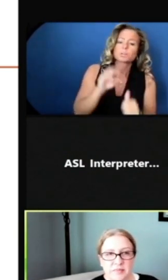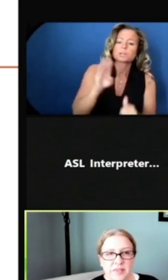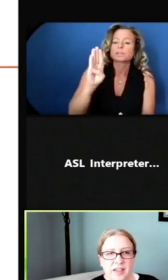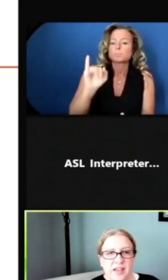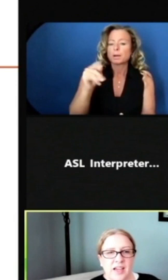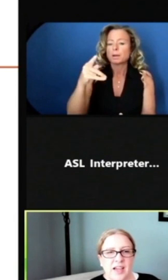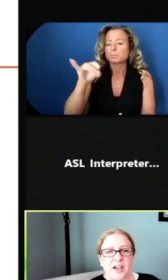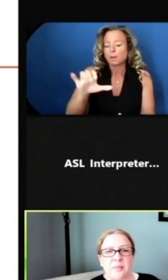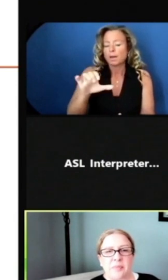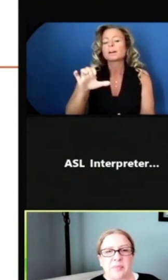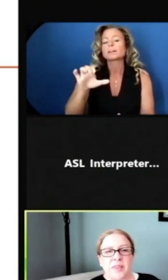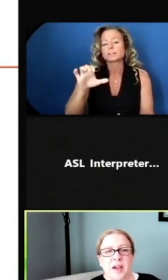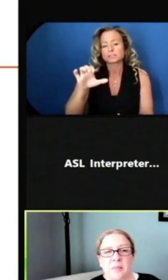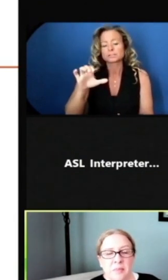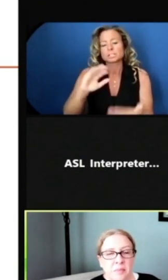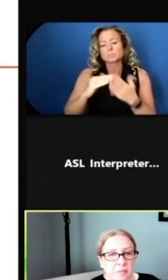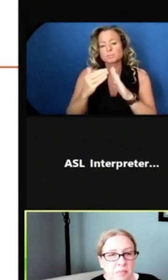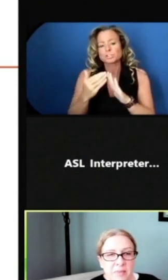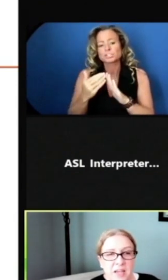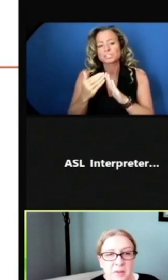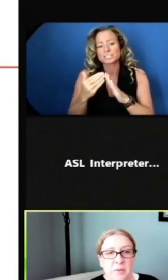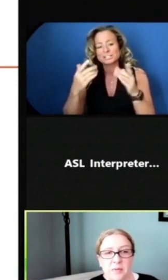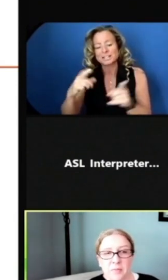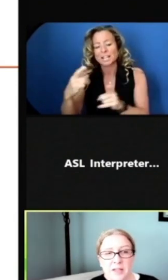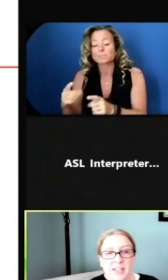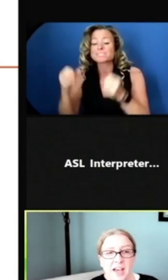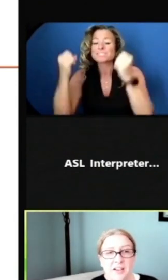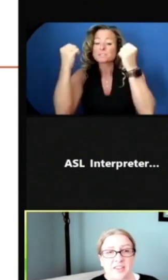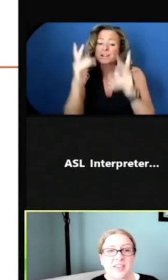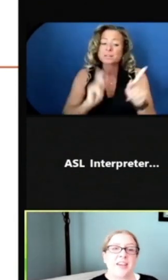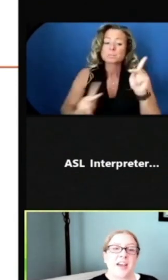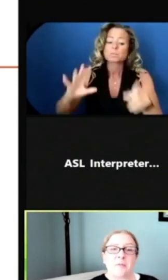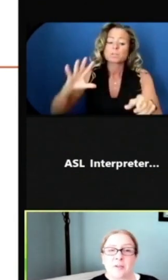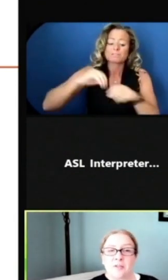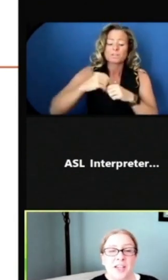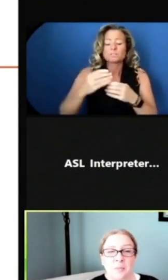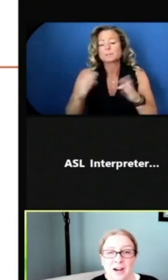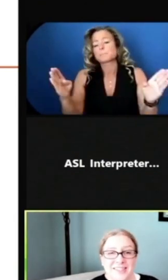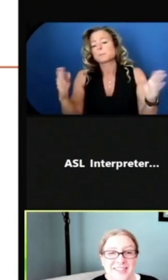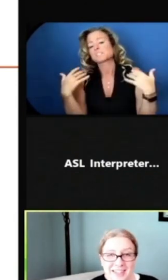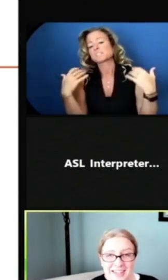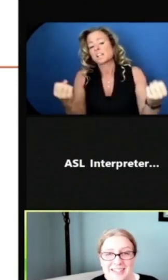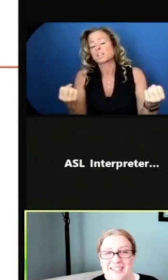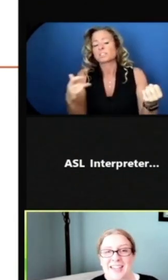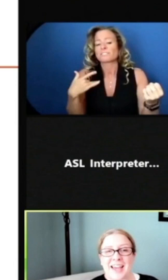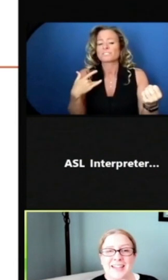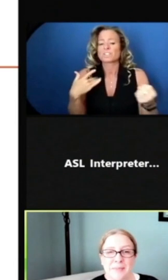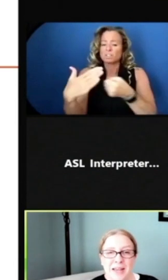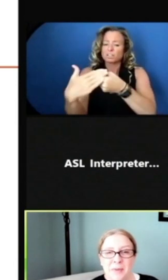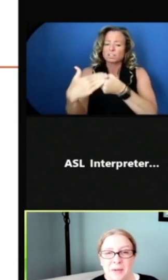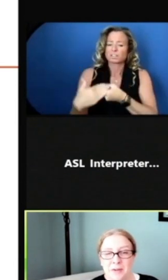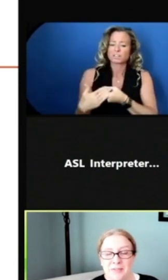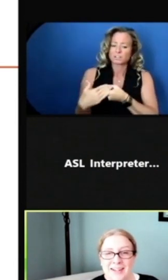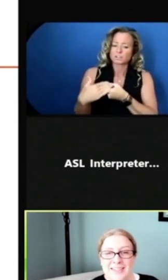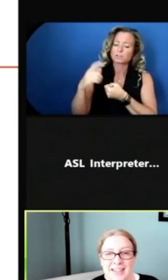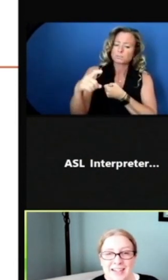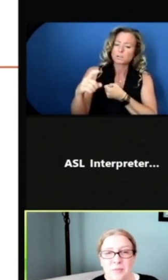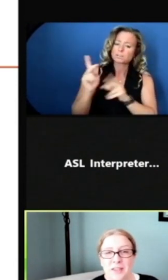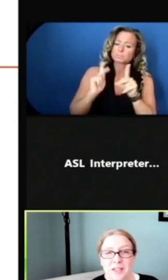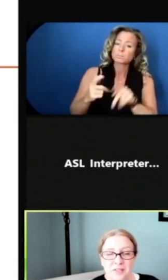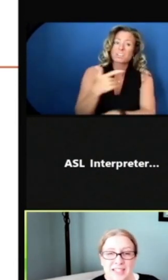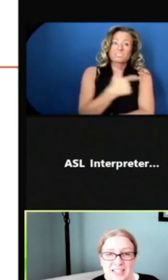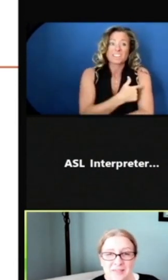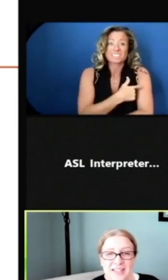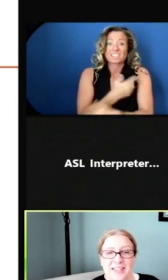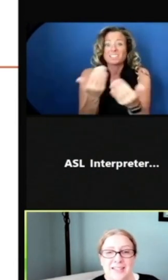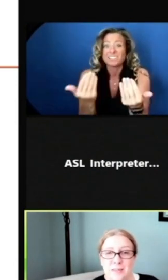occurs. Now, many people in public health are feeling a pressing need to get as many people vaccinated